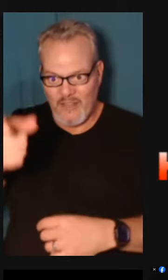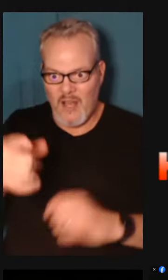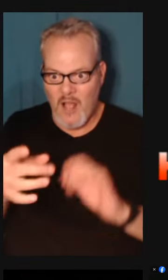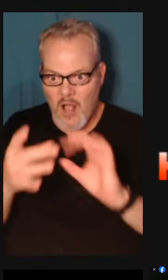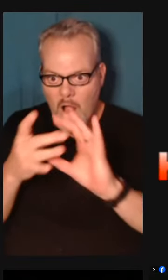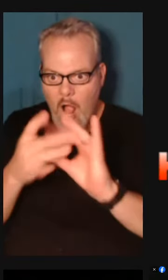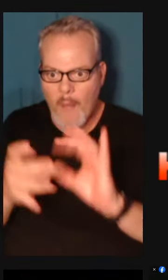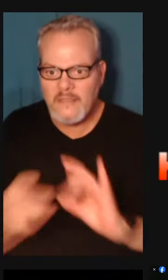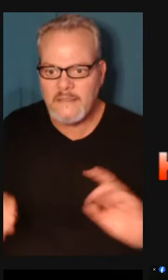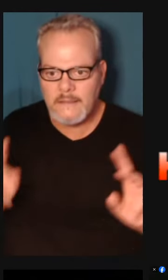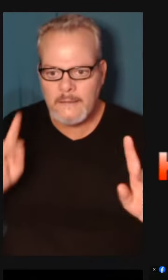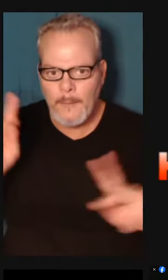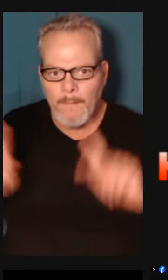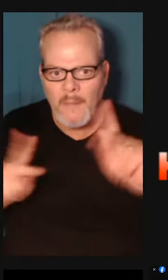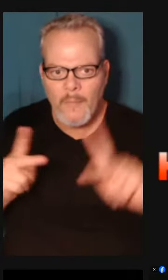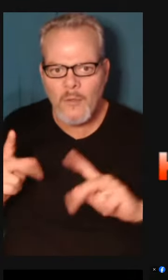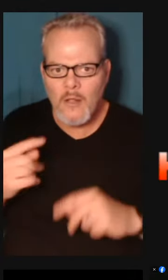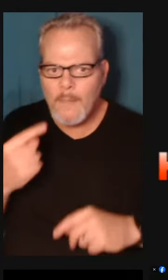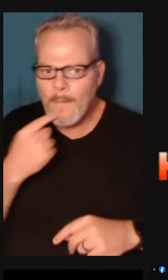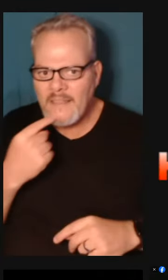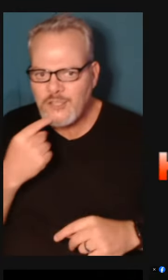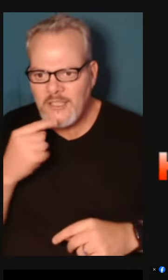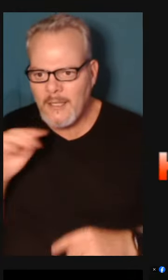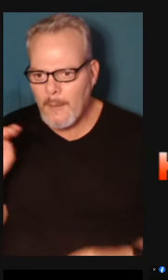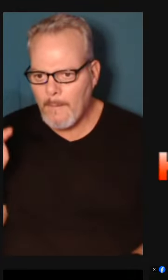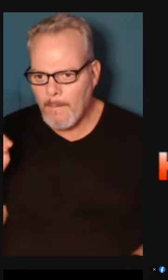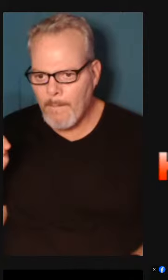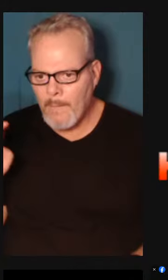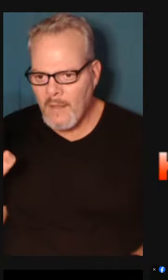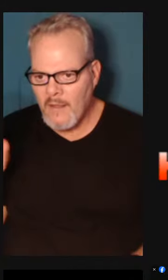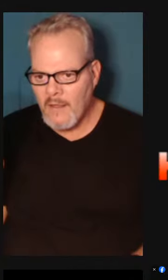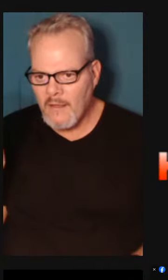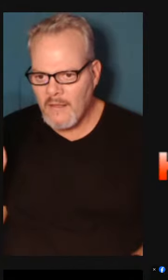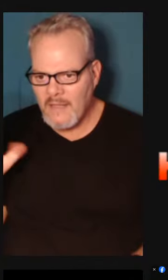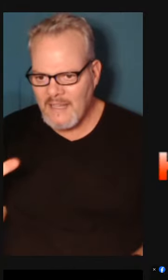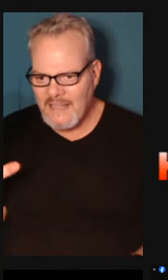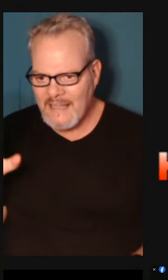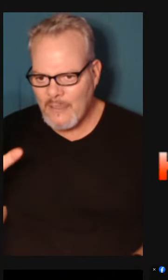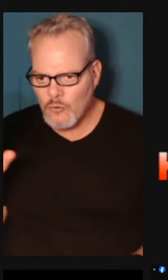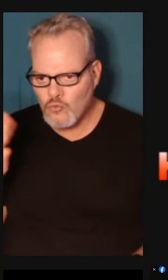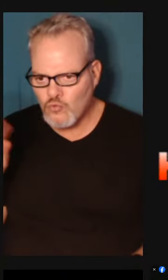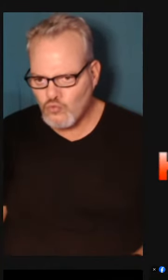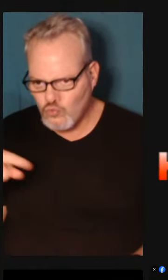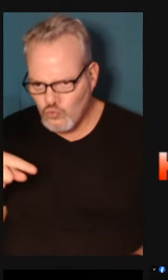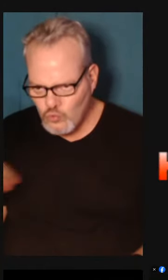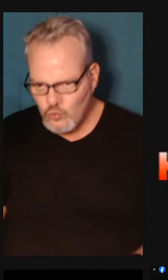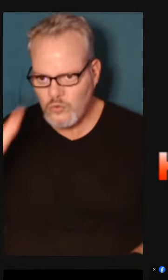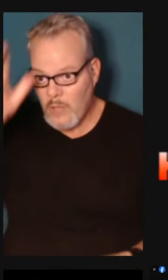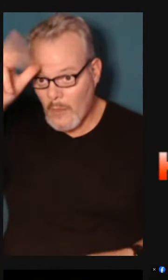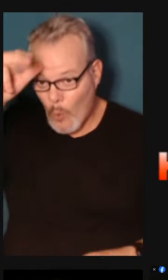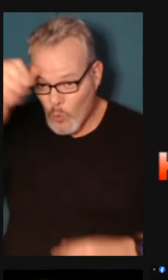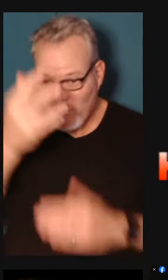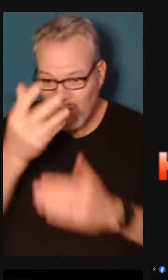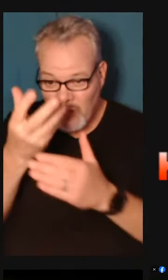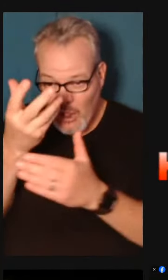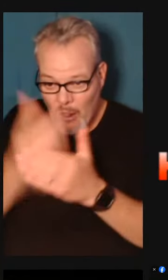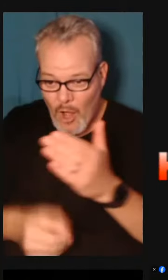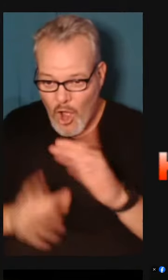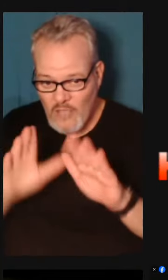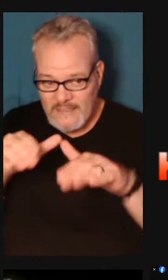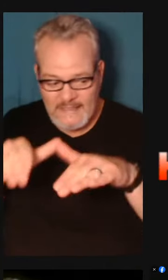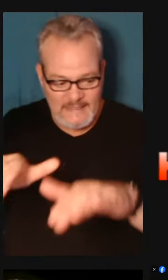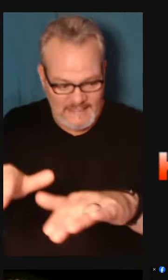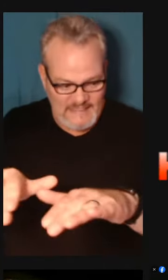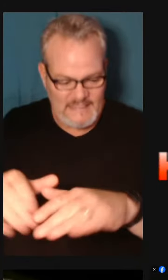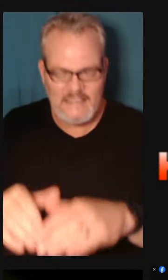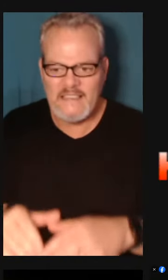people mentioning Mickey Cruz, the horses lost at sea, right? Dr. Mitchell in